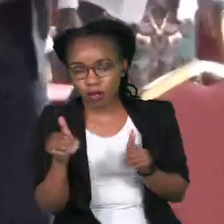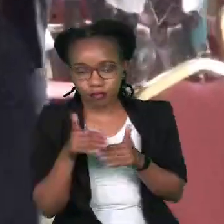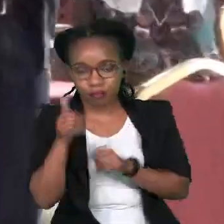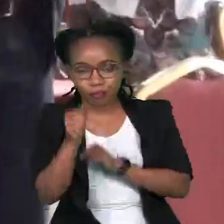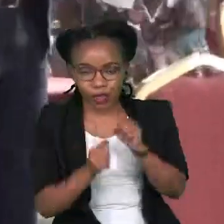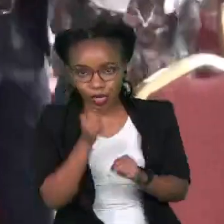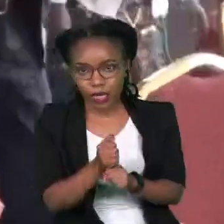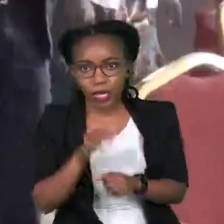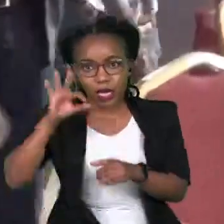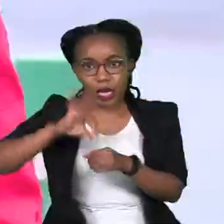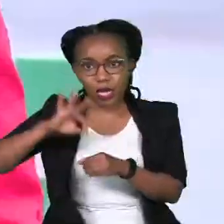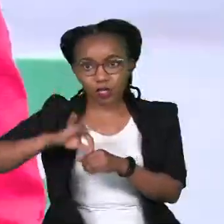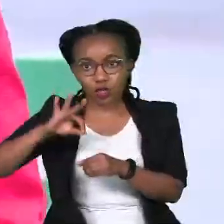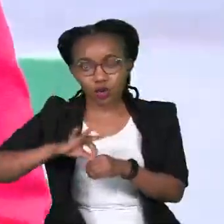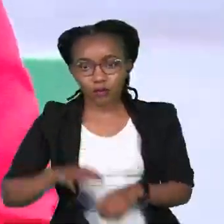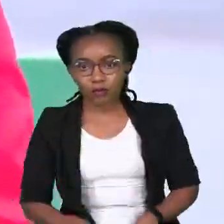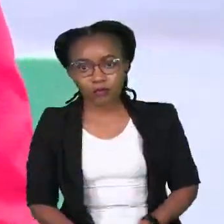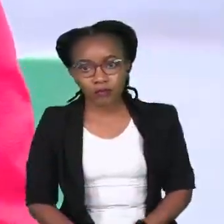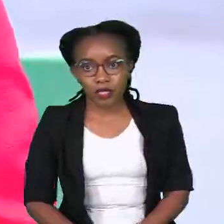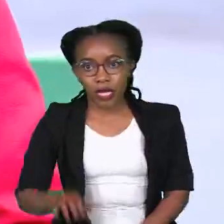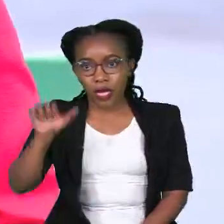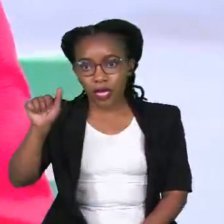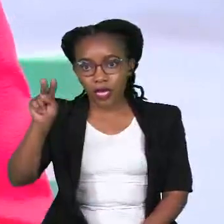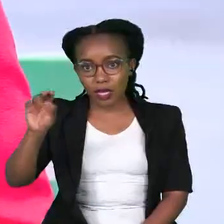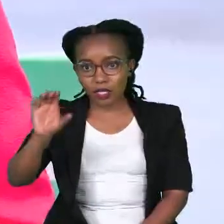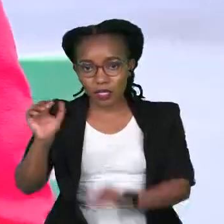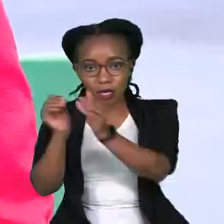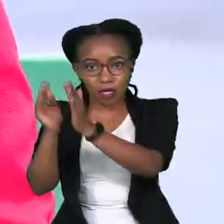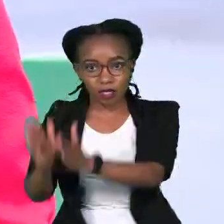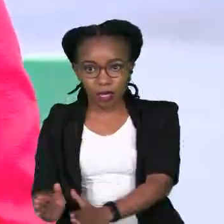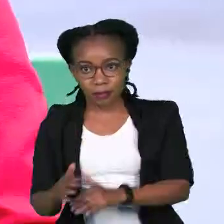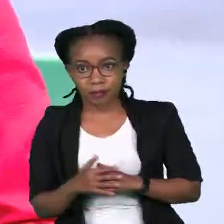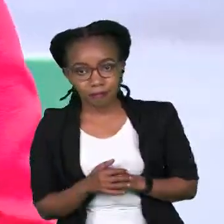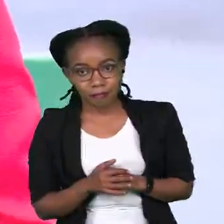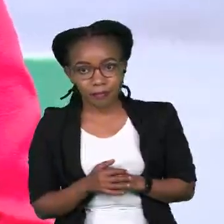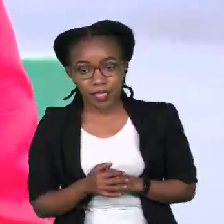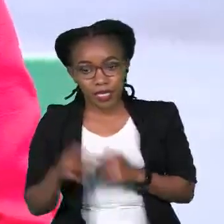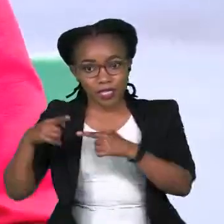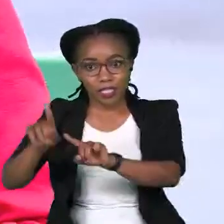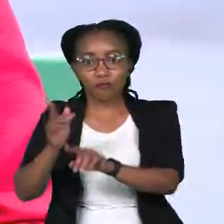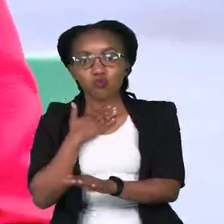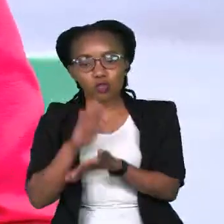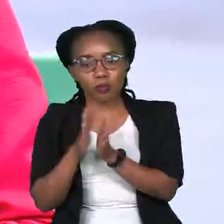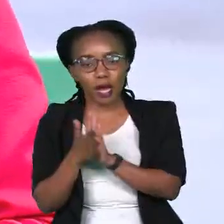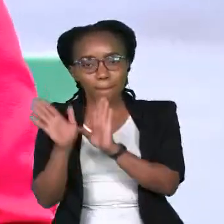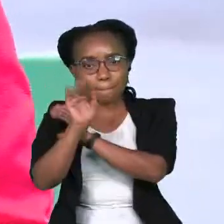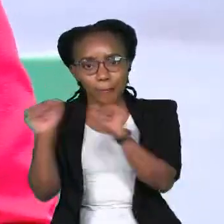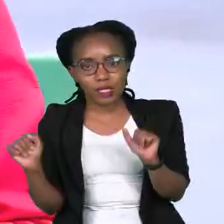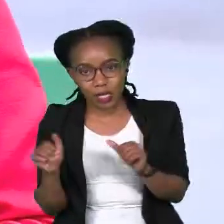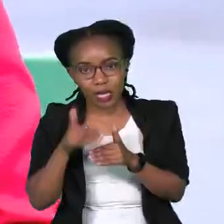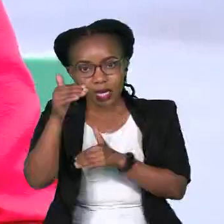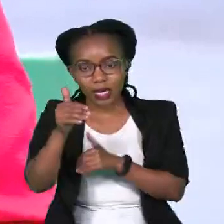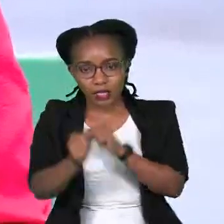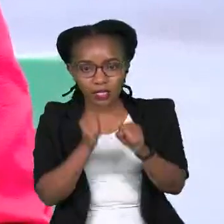year's general elections. ANC party leader Musalia Mudavadi, who is also eyeing the president's seat come next year's